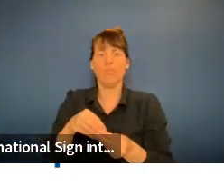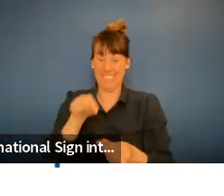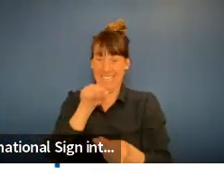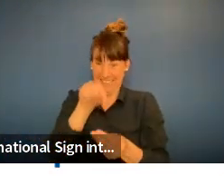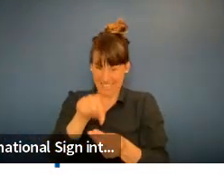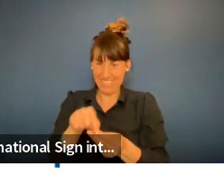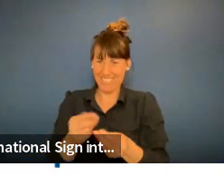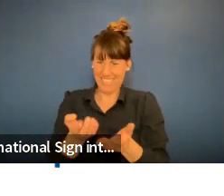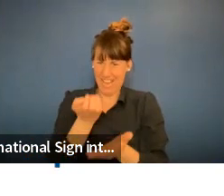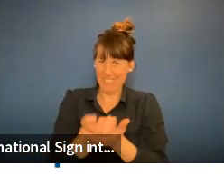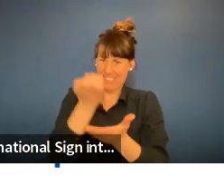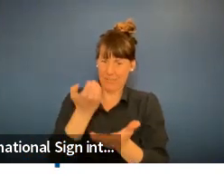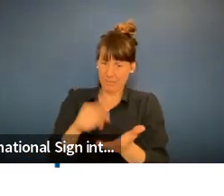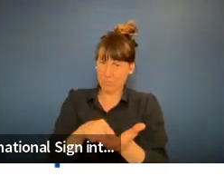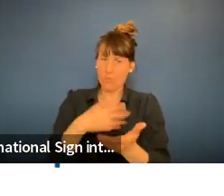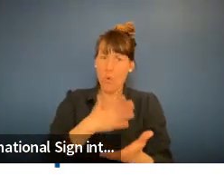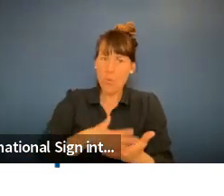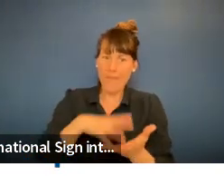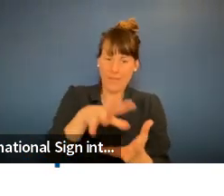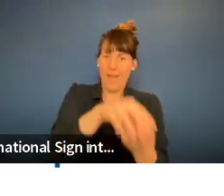list in the country.